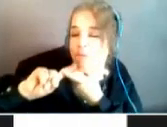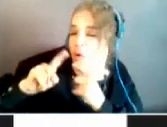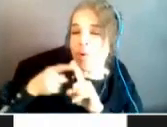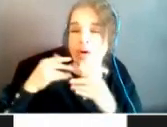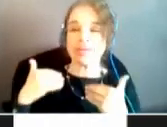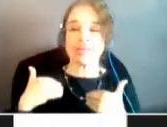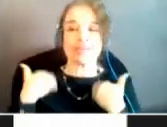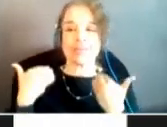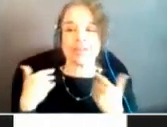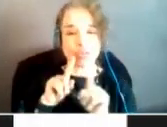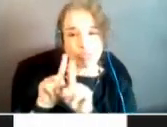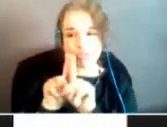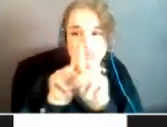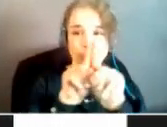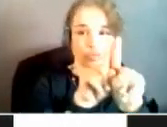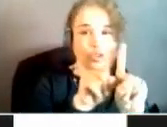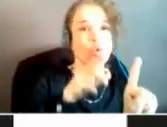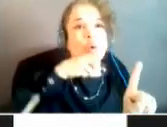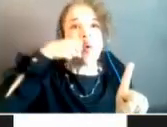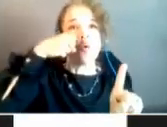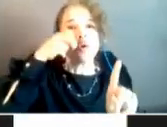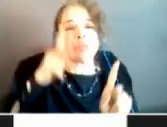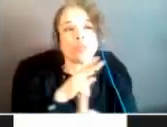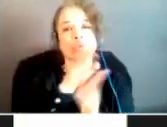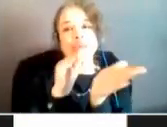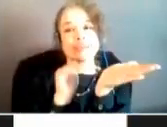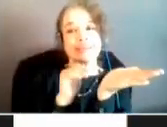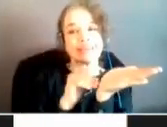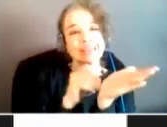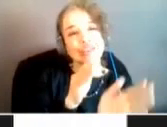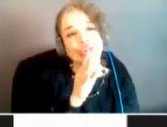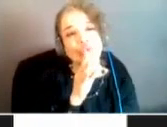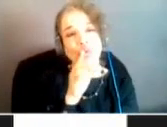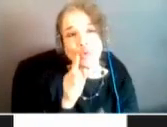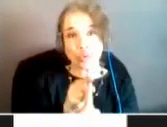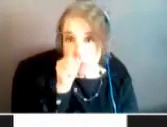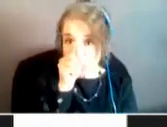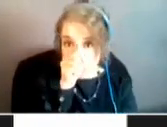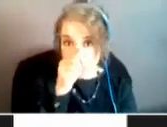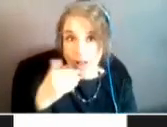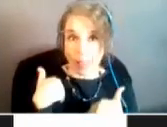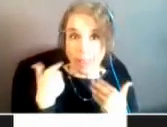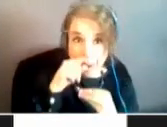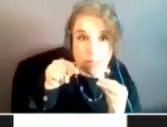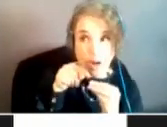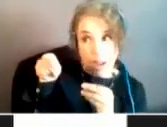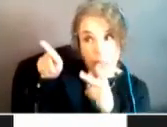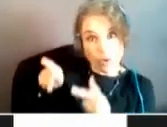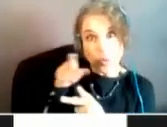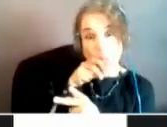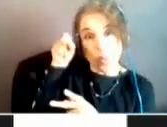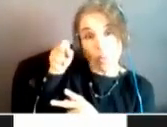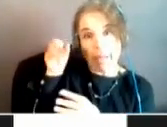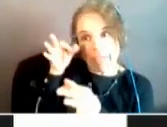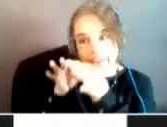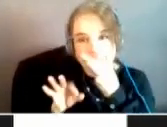younger, go with this older person, and the doctor is talking to you about the person